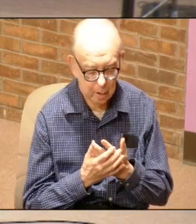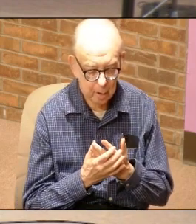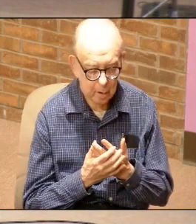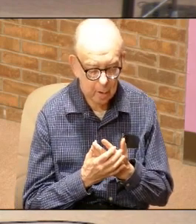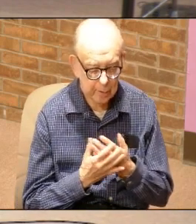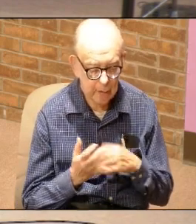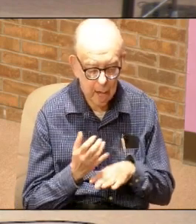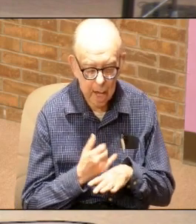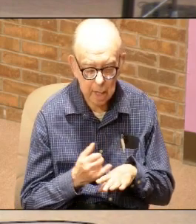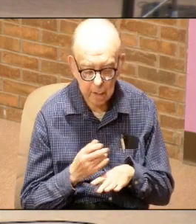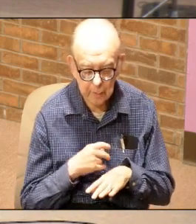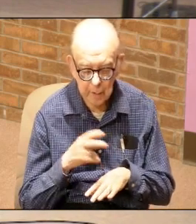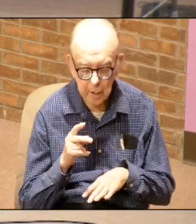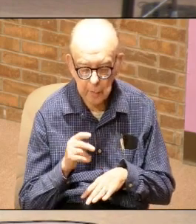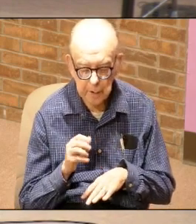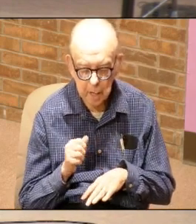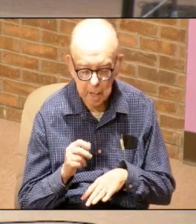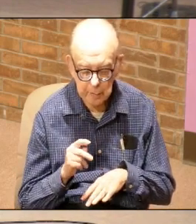Patmos.